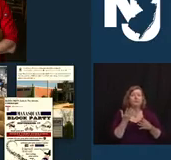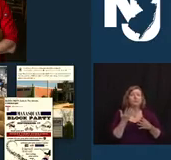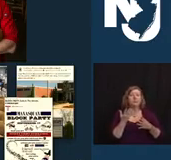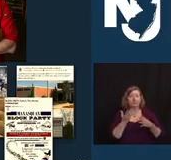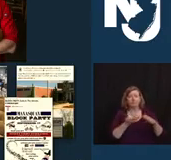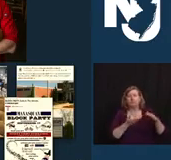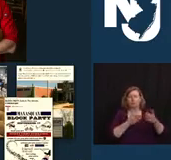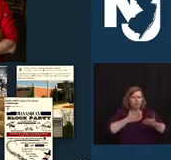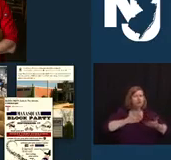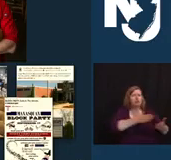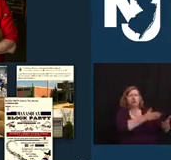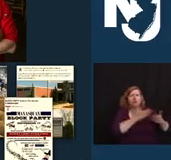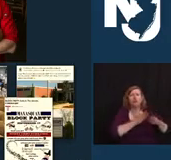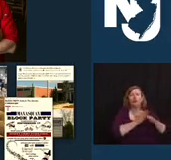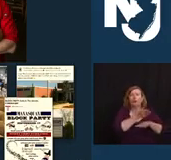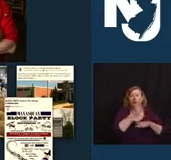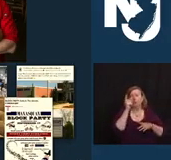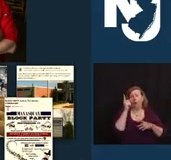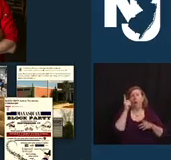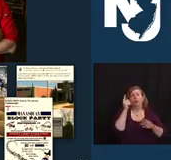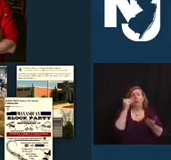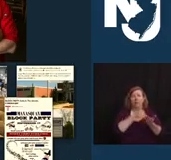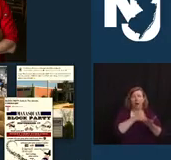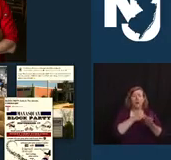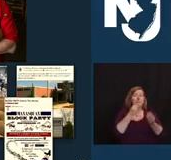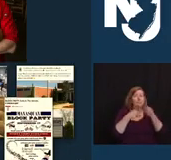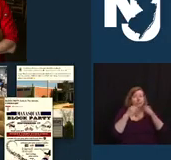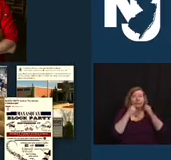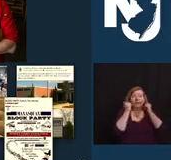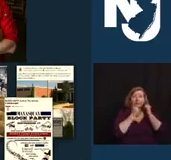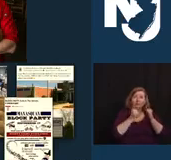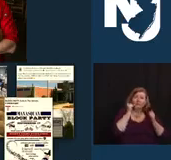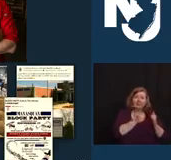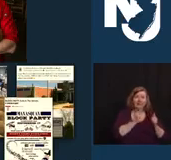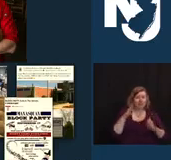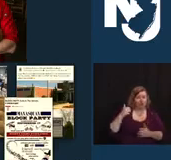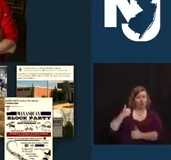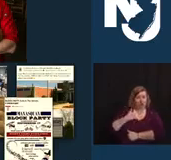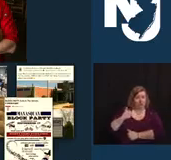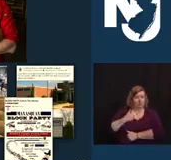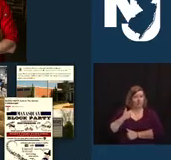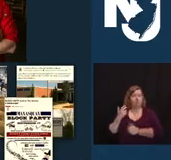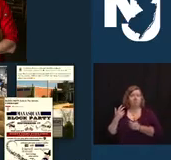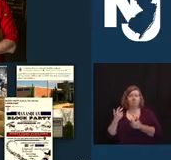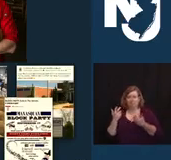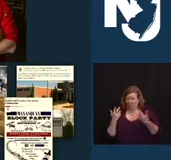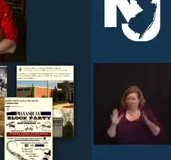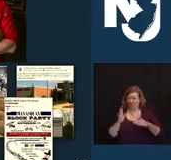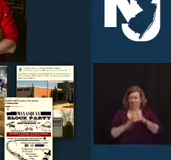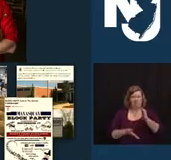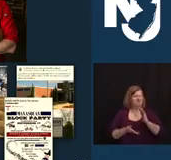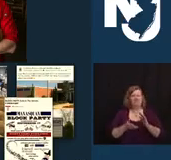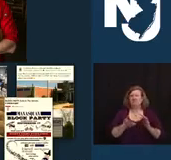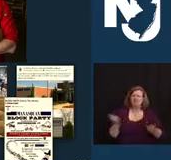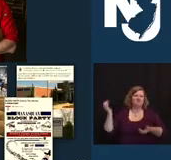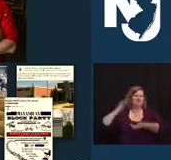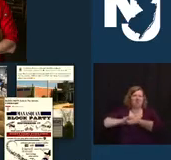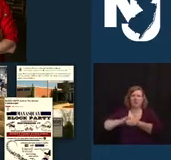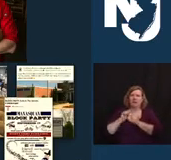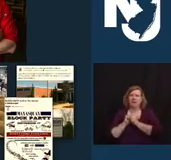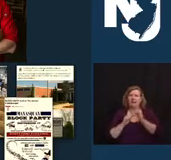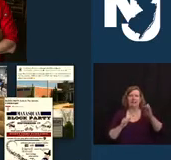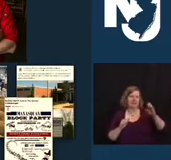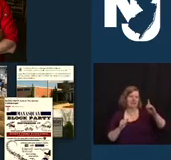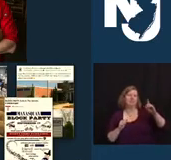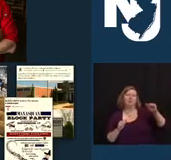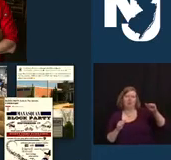every day. But Chef Lou and his Army aren't done, and they've recently partnered with the New Jersey Economic Development Authority